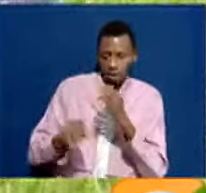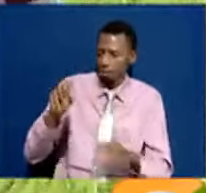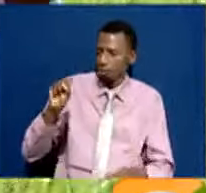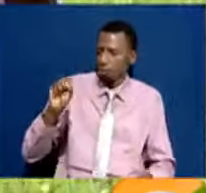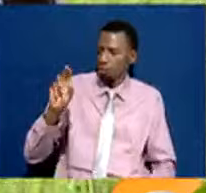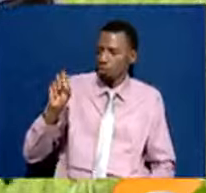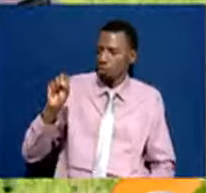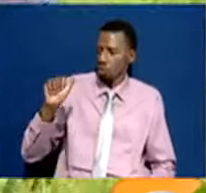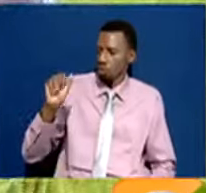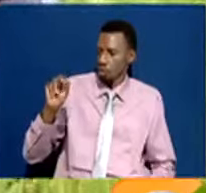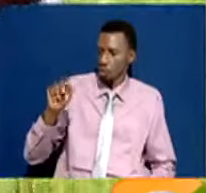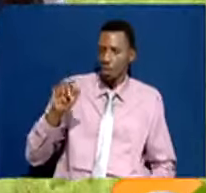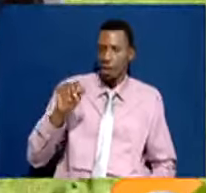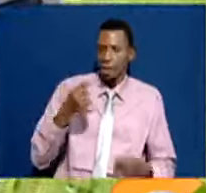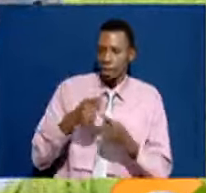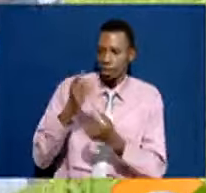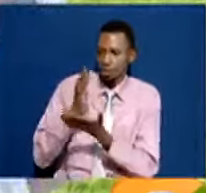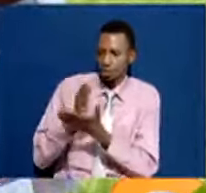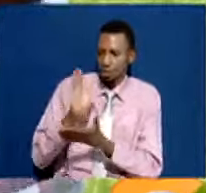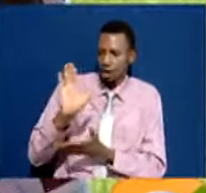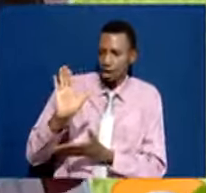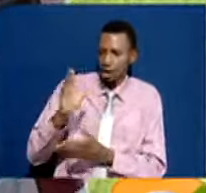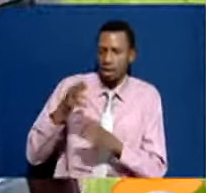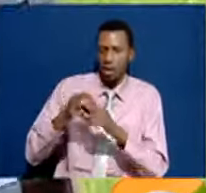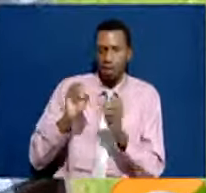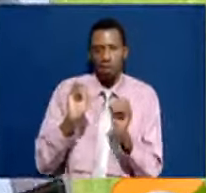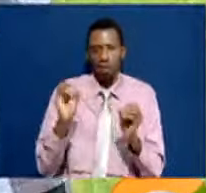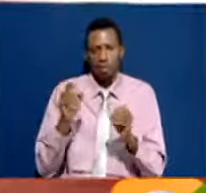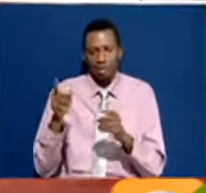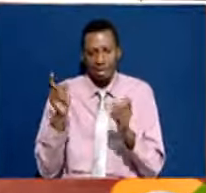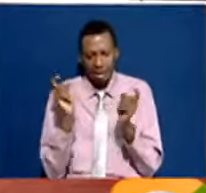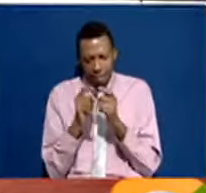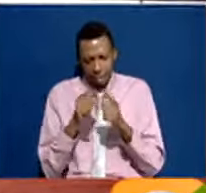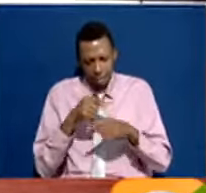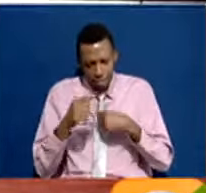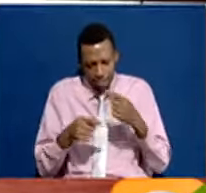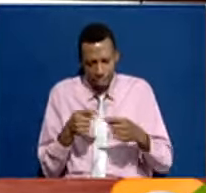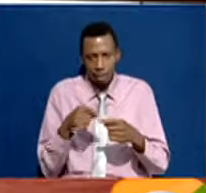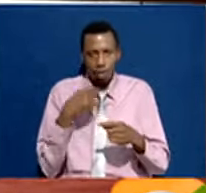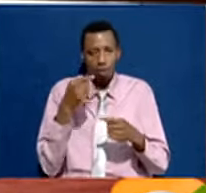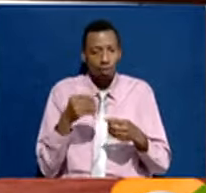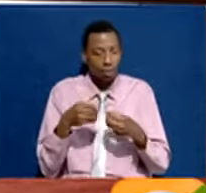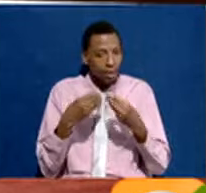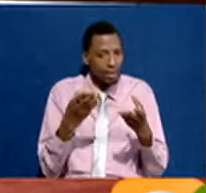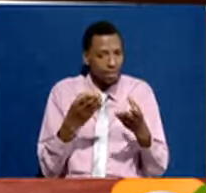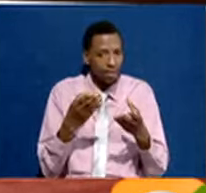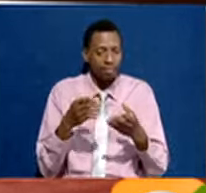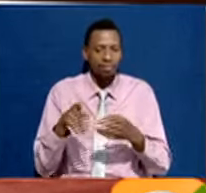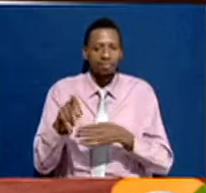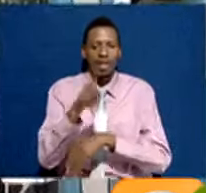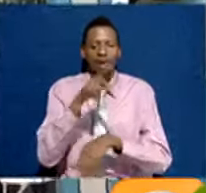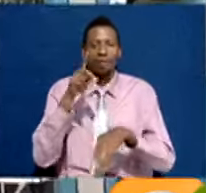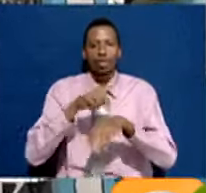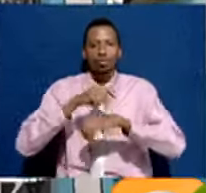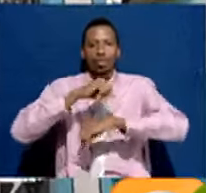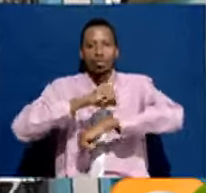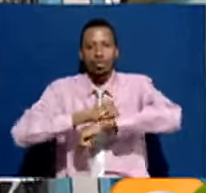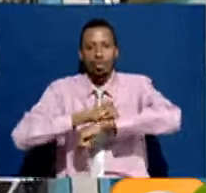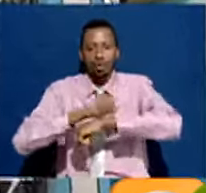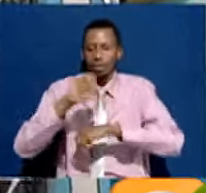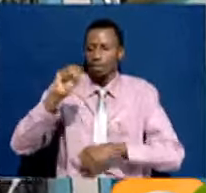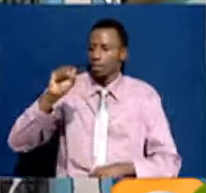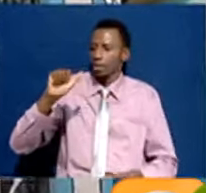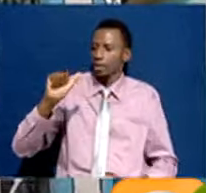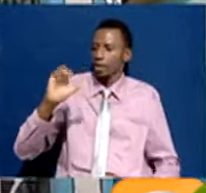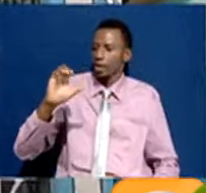conceal her identity, is still reeling from pain allegedly inflicted by the school principal of Sacred Hill Girls Secondary School